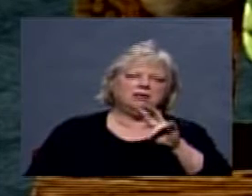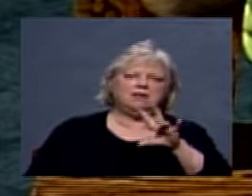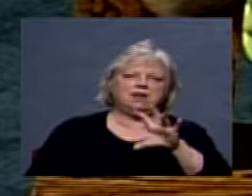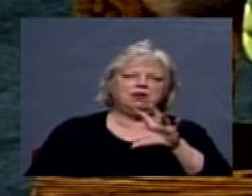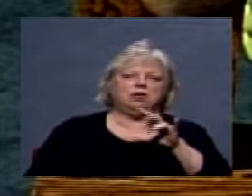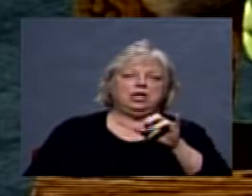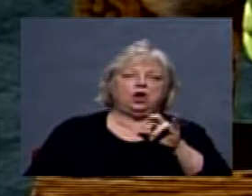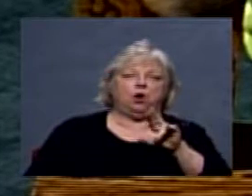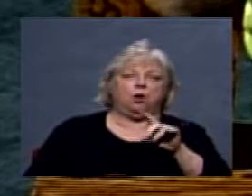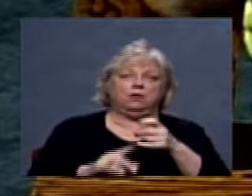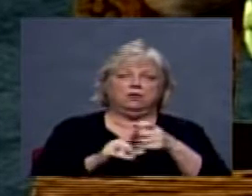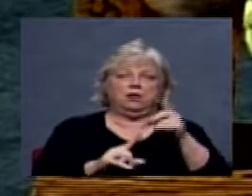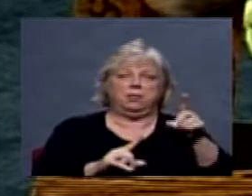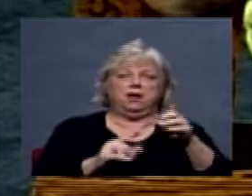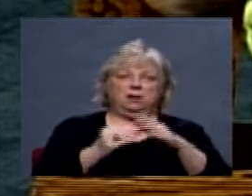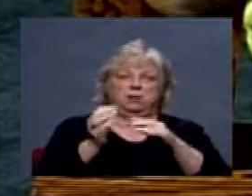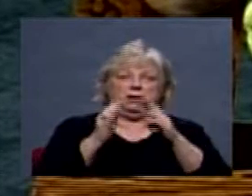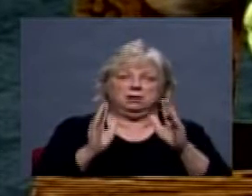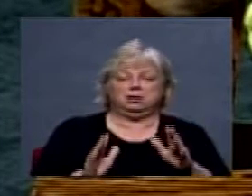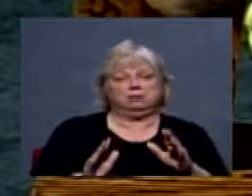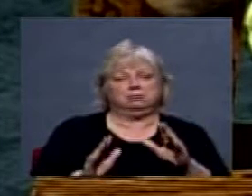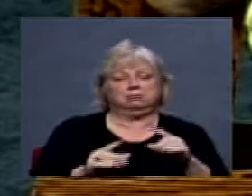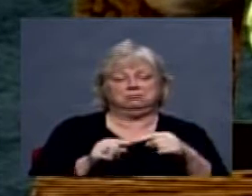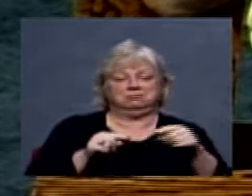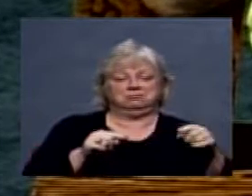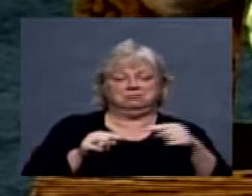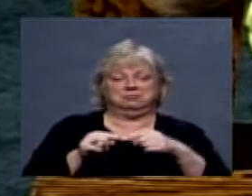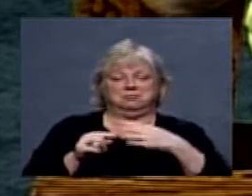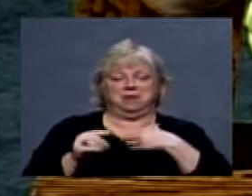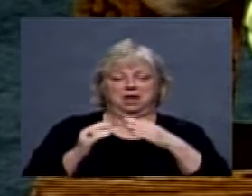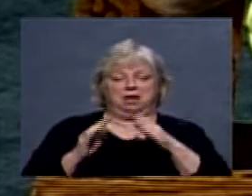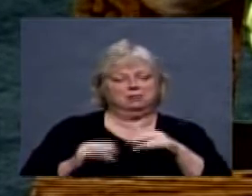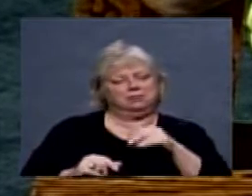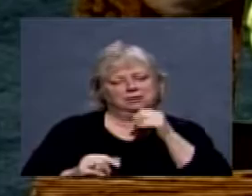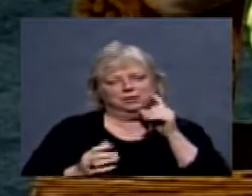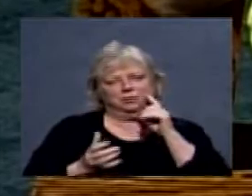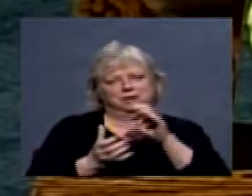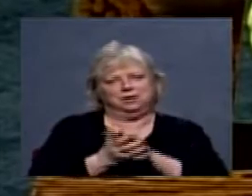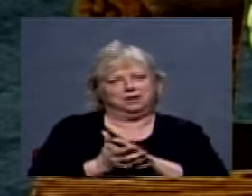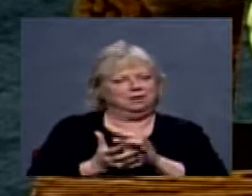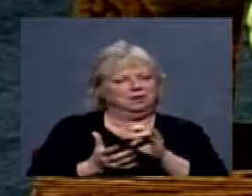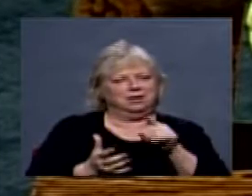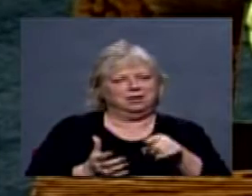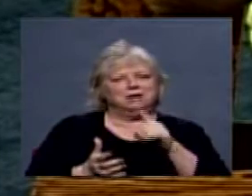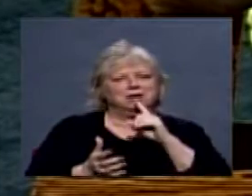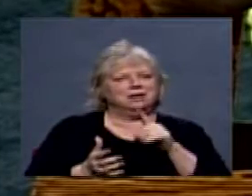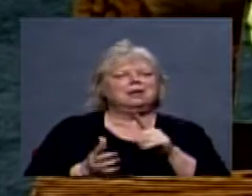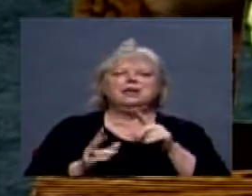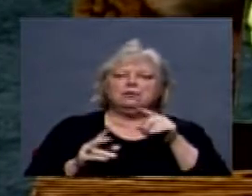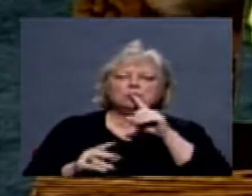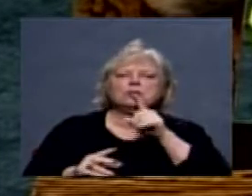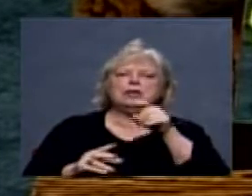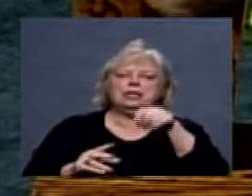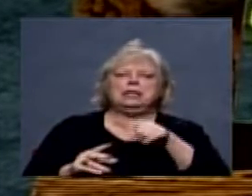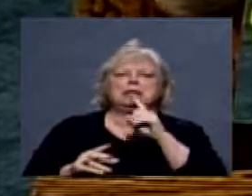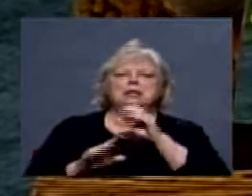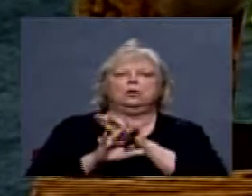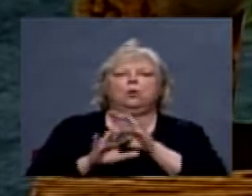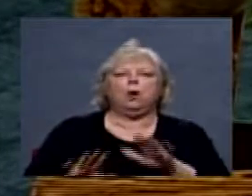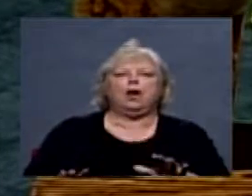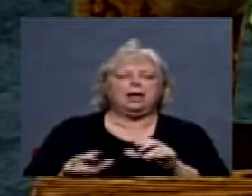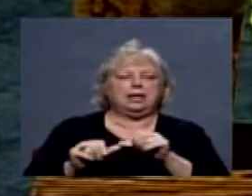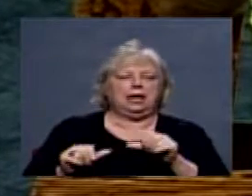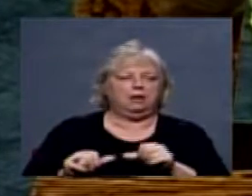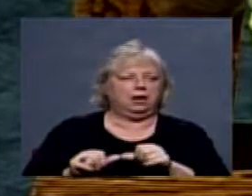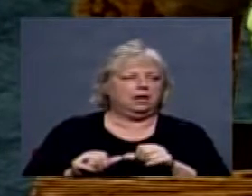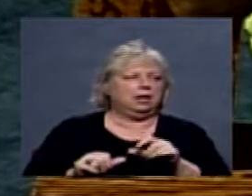from the facility. I just don't believe that this is a quiet neighborhood. It needs to be there. You know, I wouldn't,